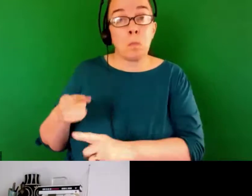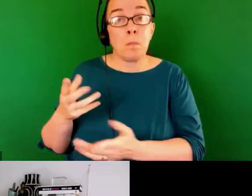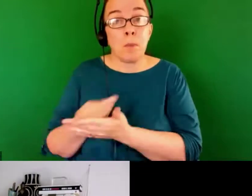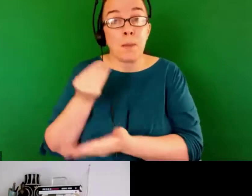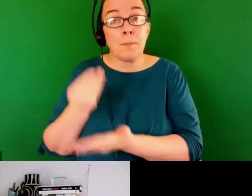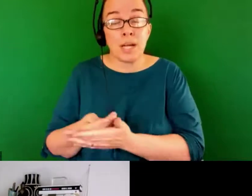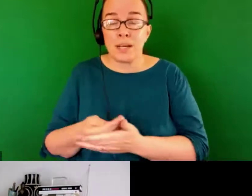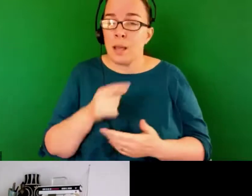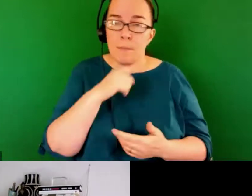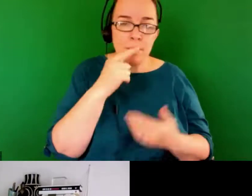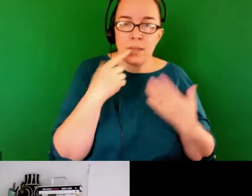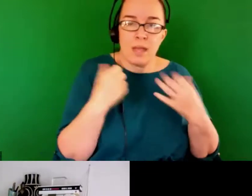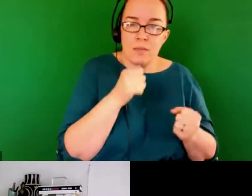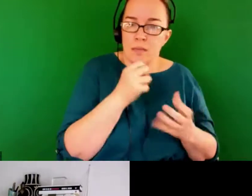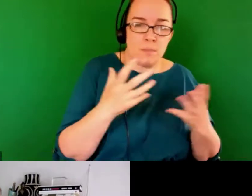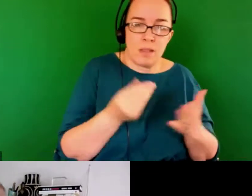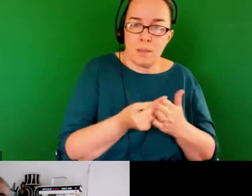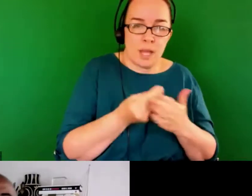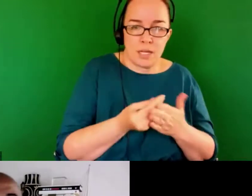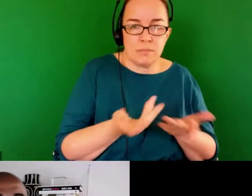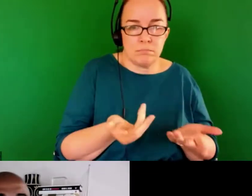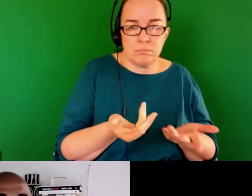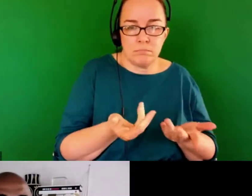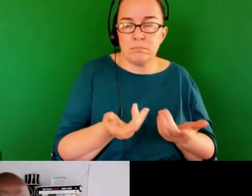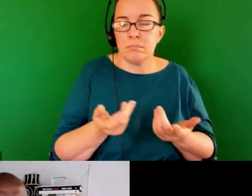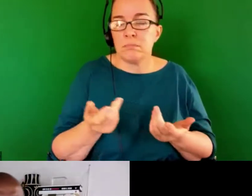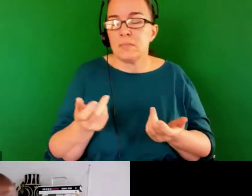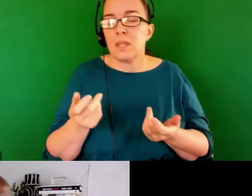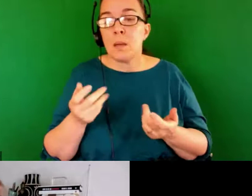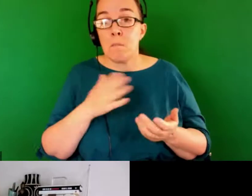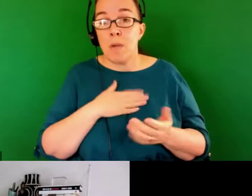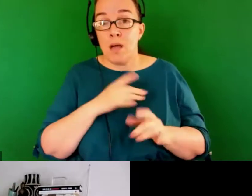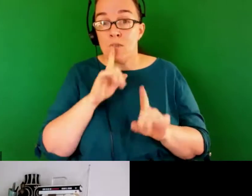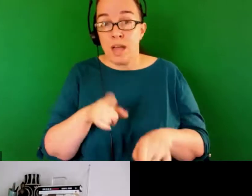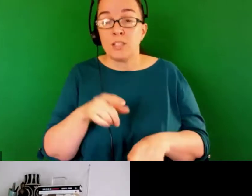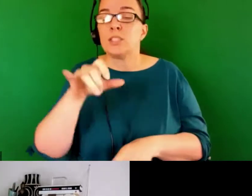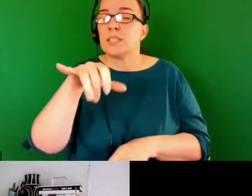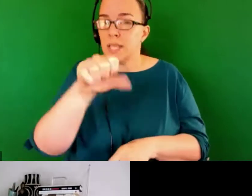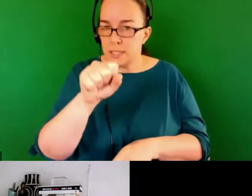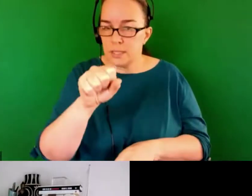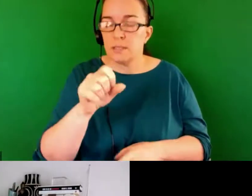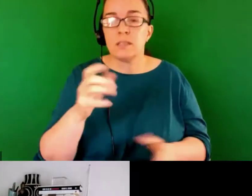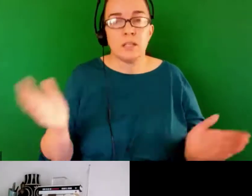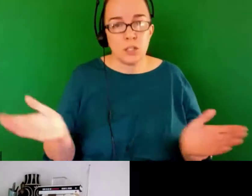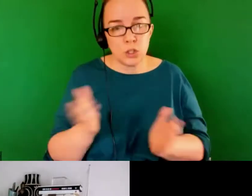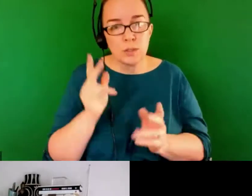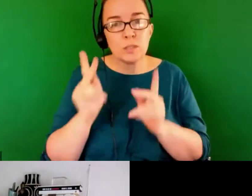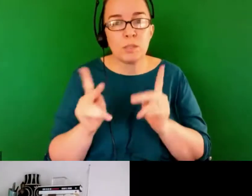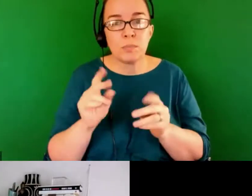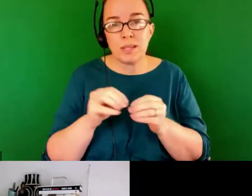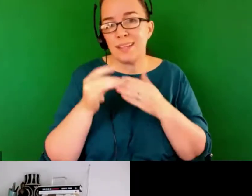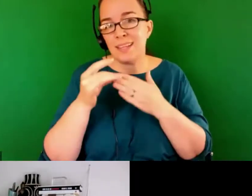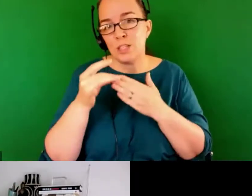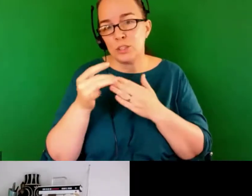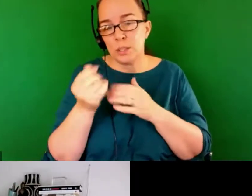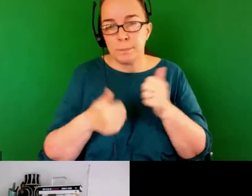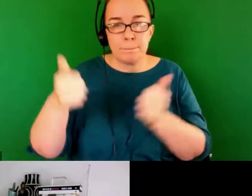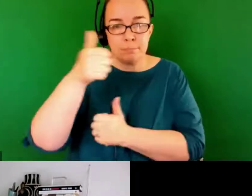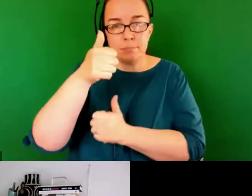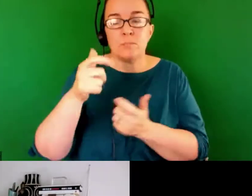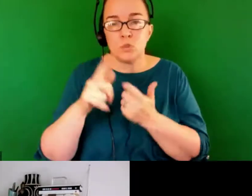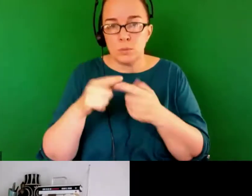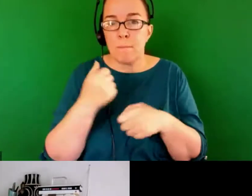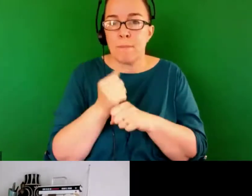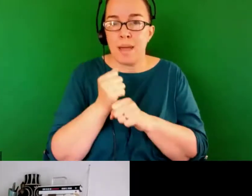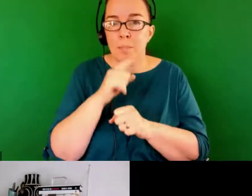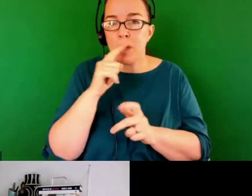doesn't make a lot of money. So my reaction to that is absolutely encourage the people that are in leadership power to